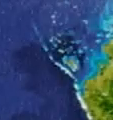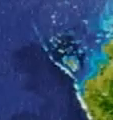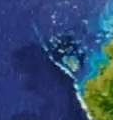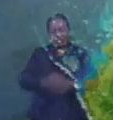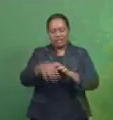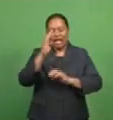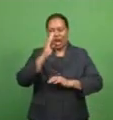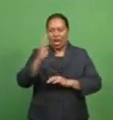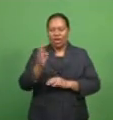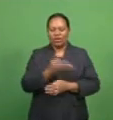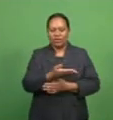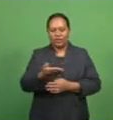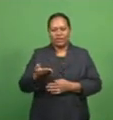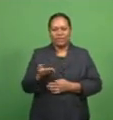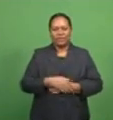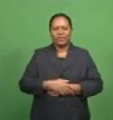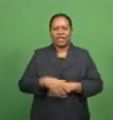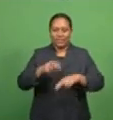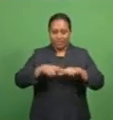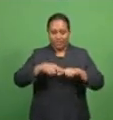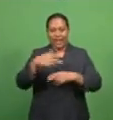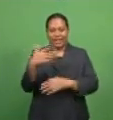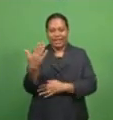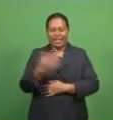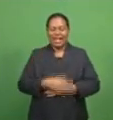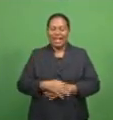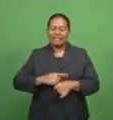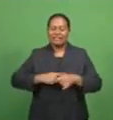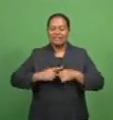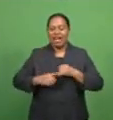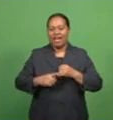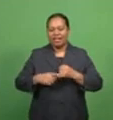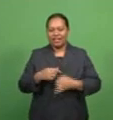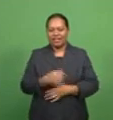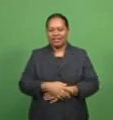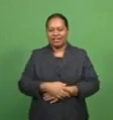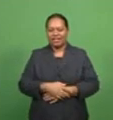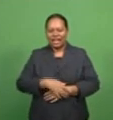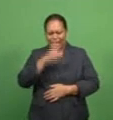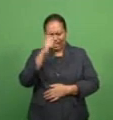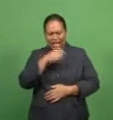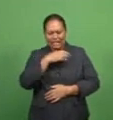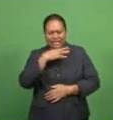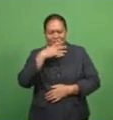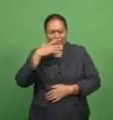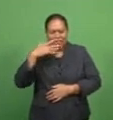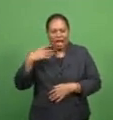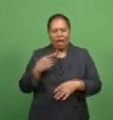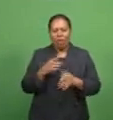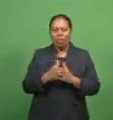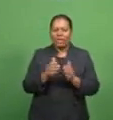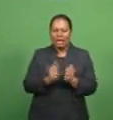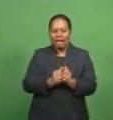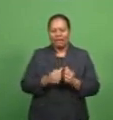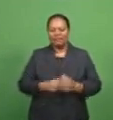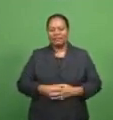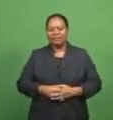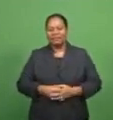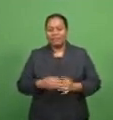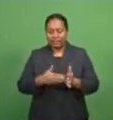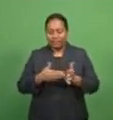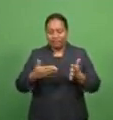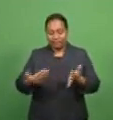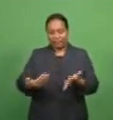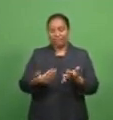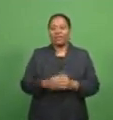Aloha to you and to Friday. It's finally here. I can actually smell the weekend from here. Now going back to